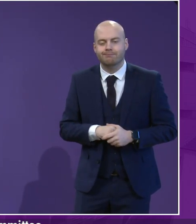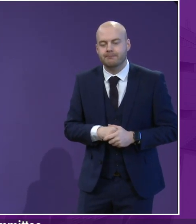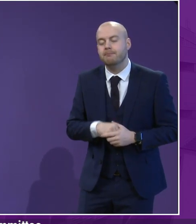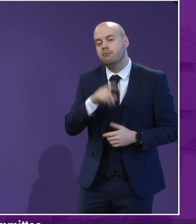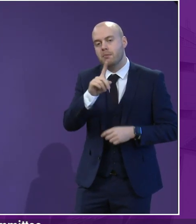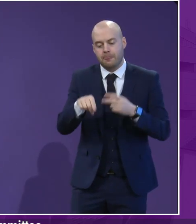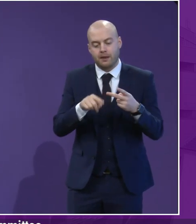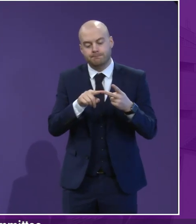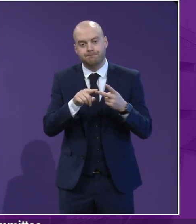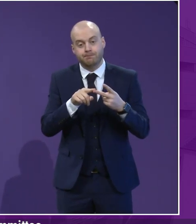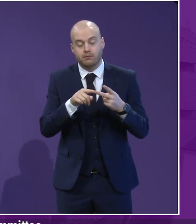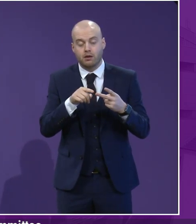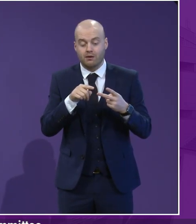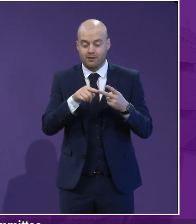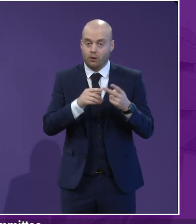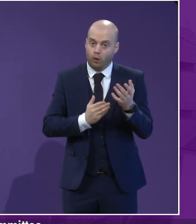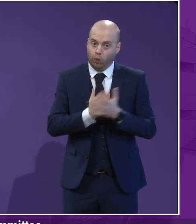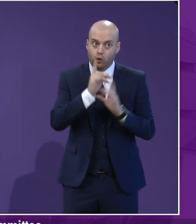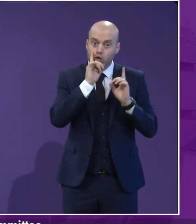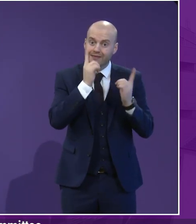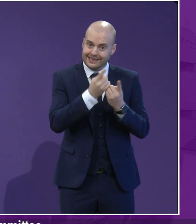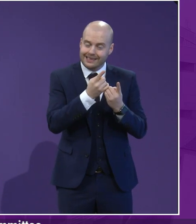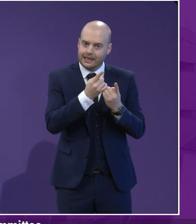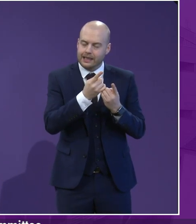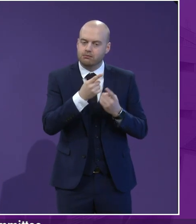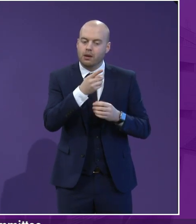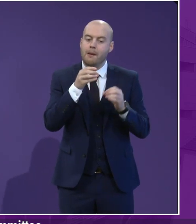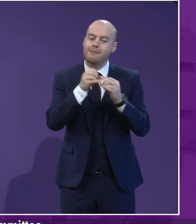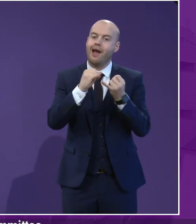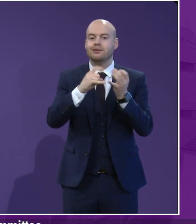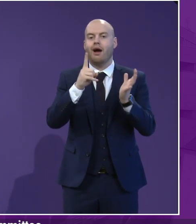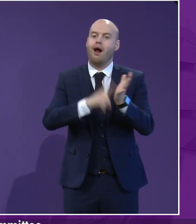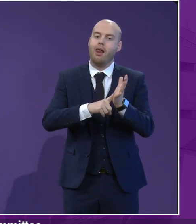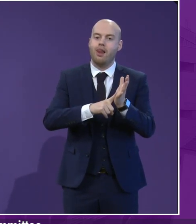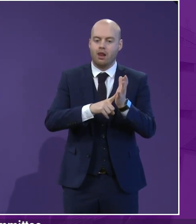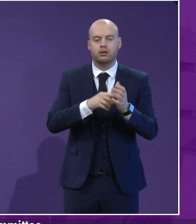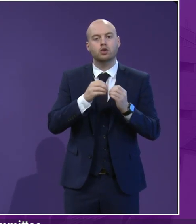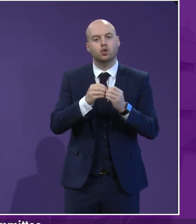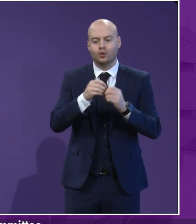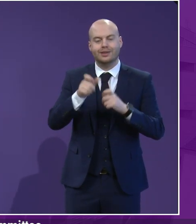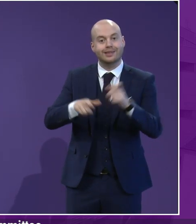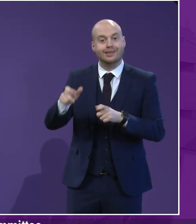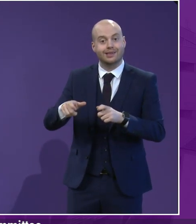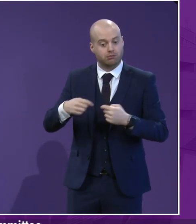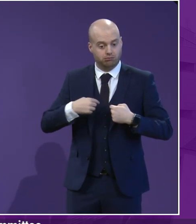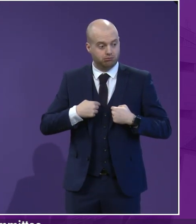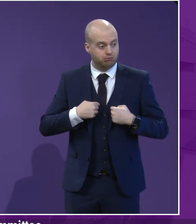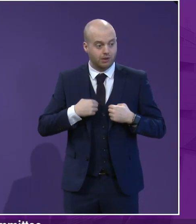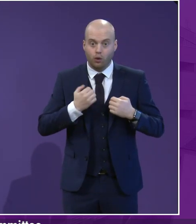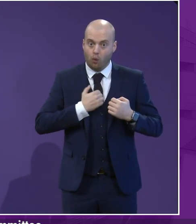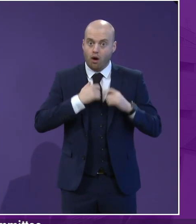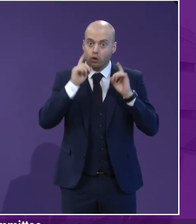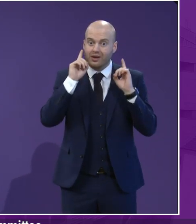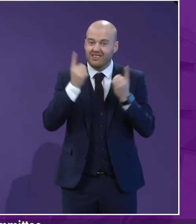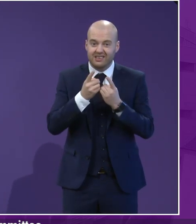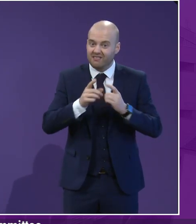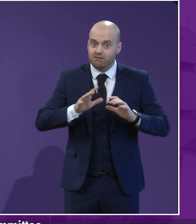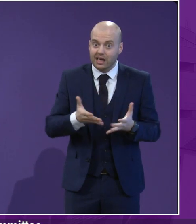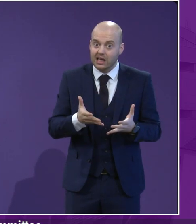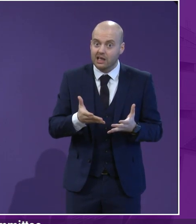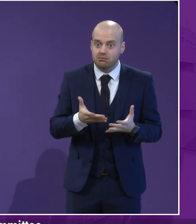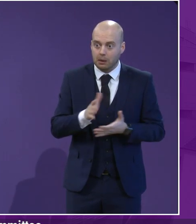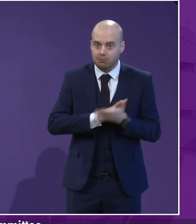feel that there's a fear that they may or may not get accepted to universities if they are seen as disabled. Another issue